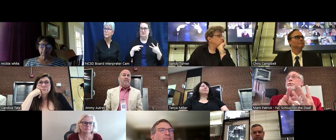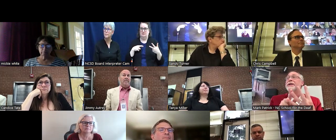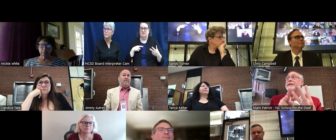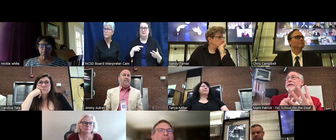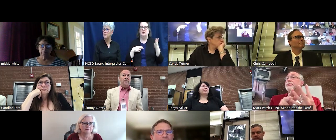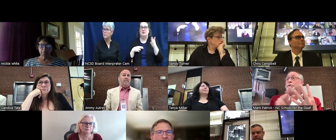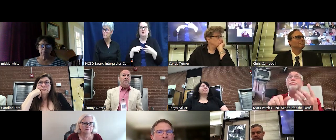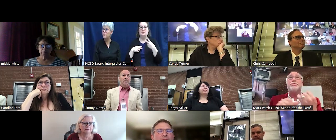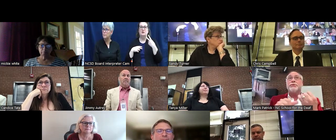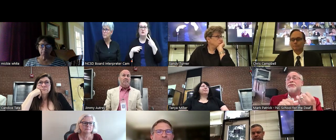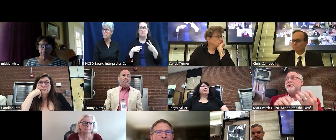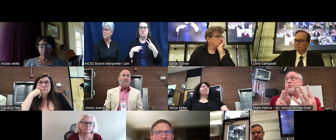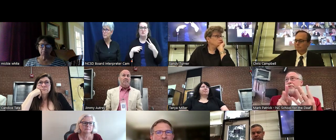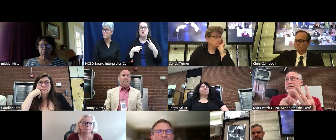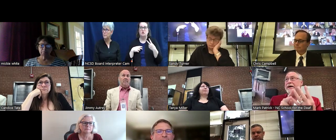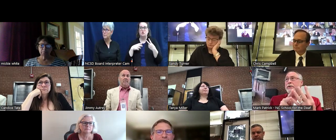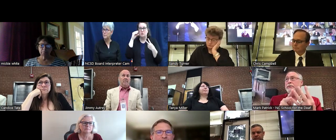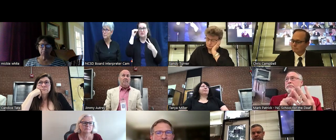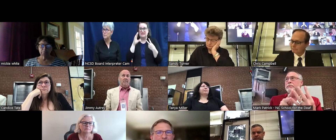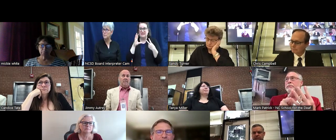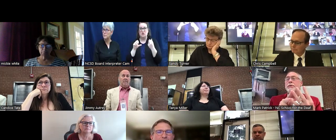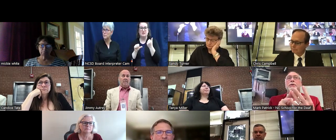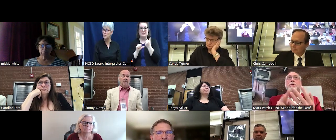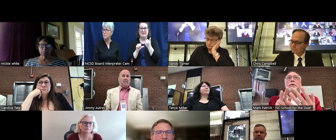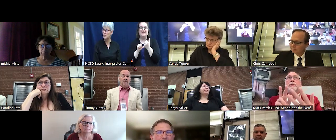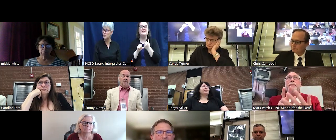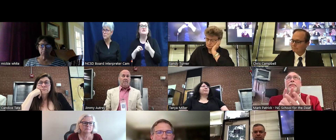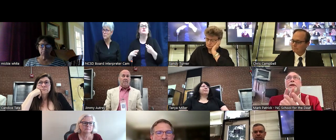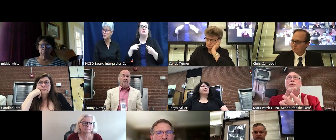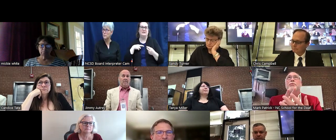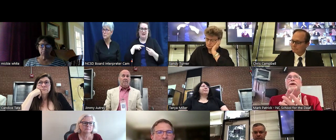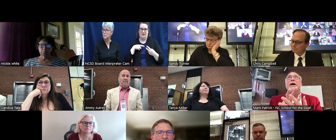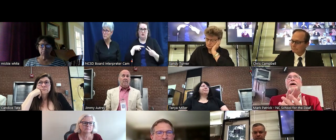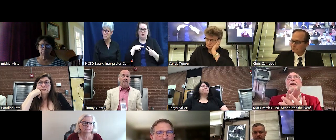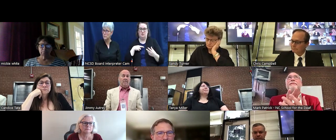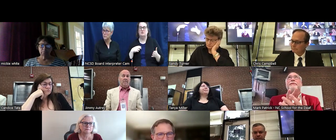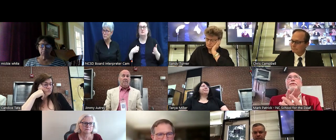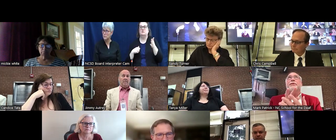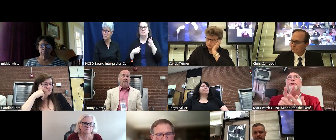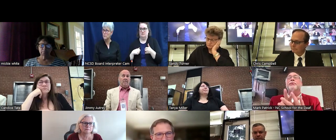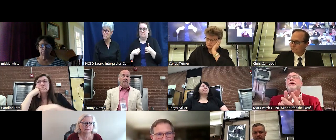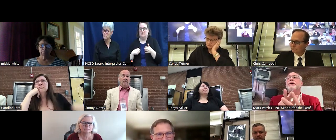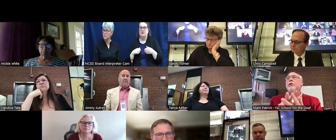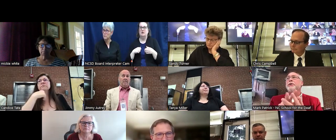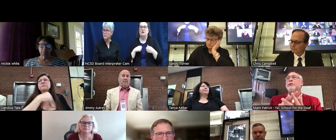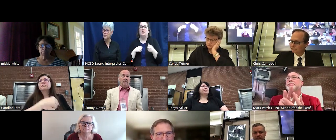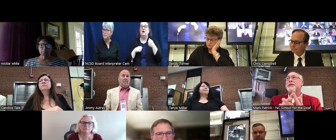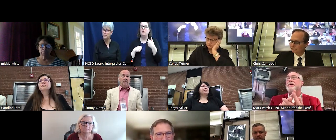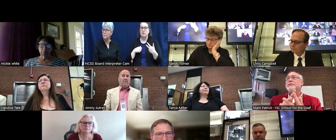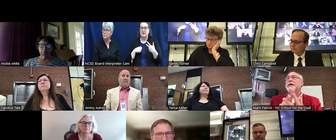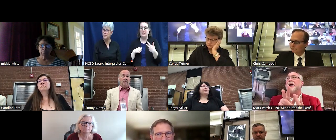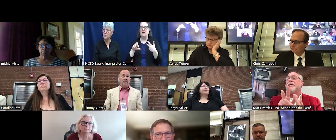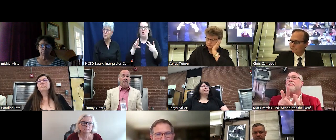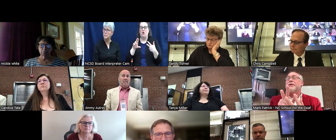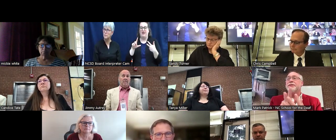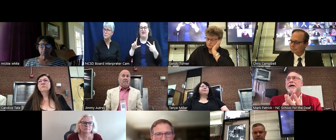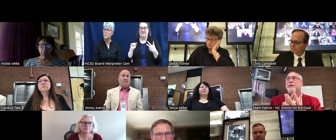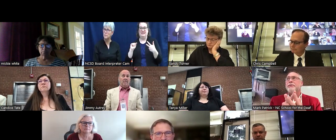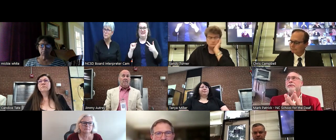2 teacher assistants retire. And we have 3 RLTs that